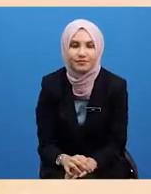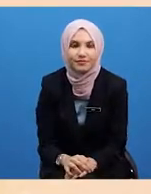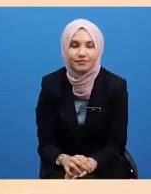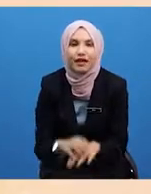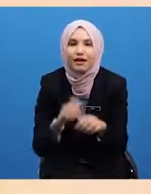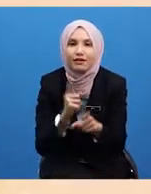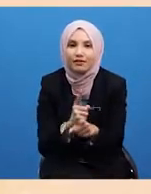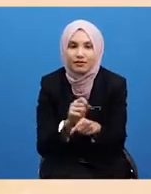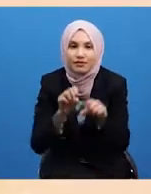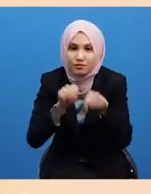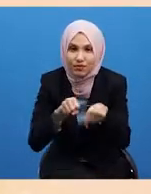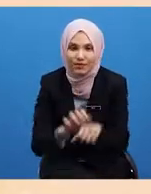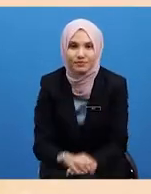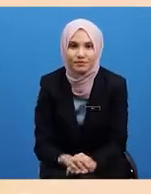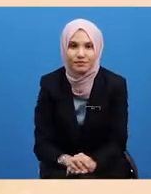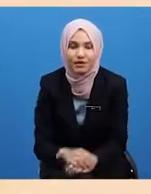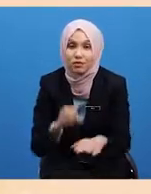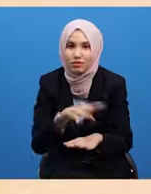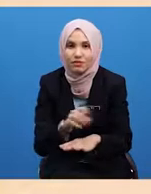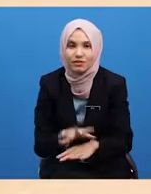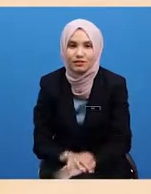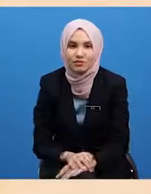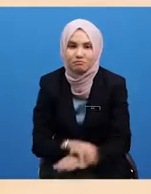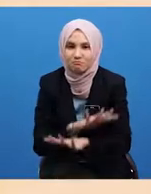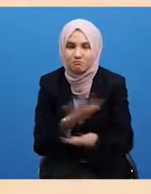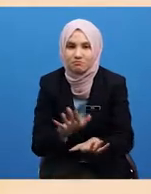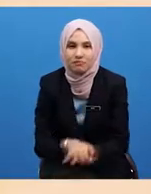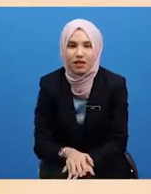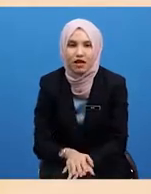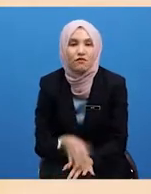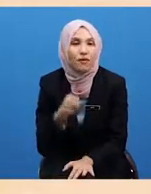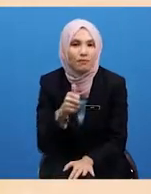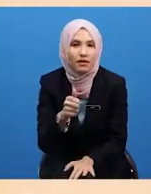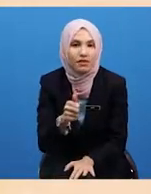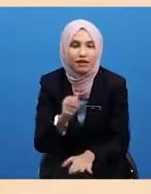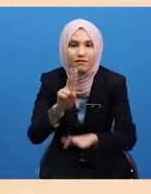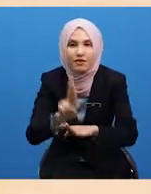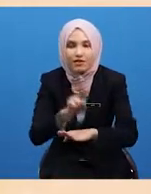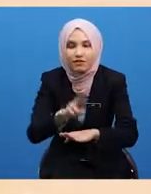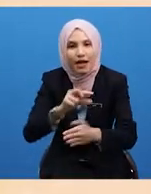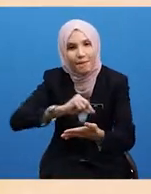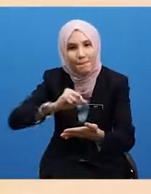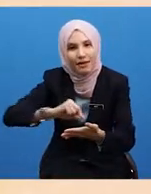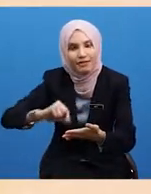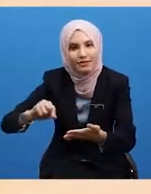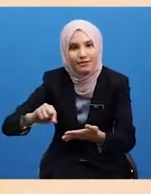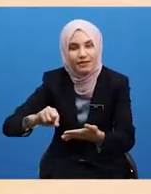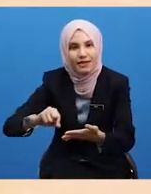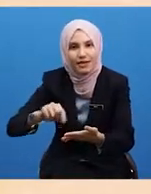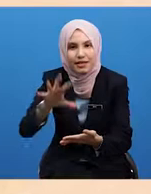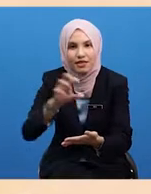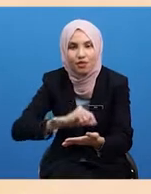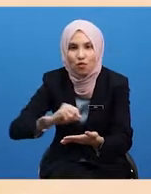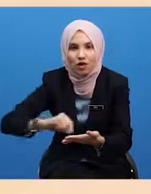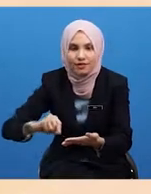Sure, but it is not advisable. It will be better if you use a pencil and write in the